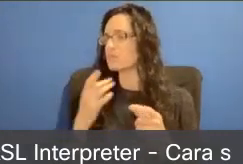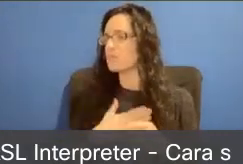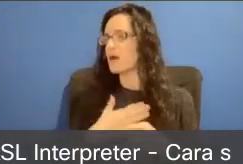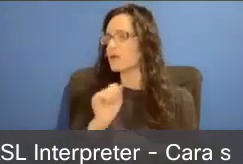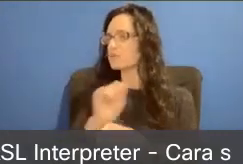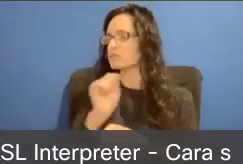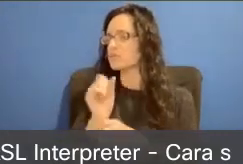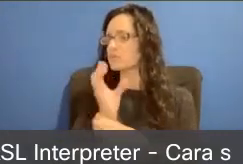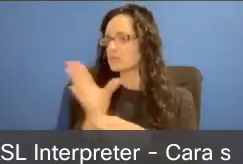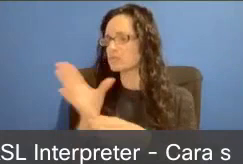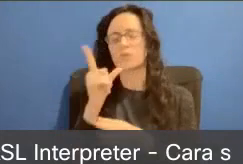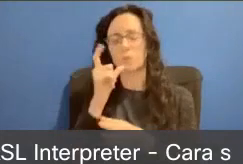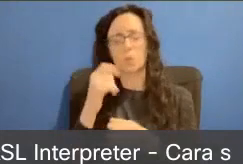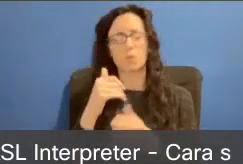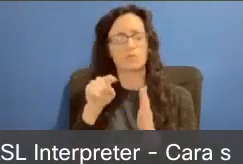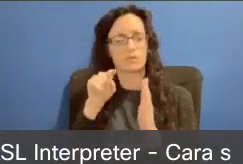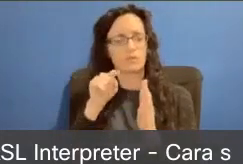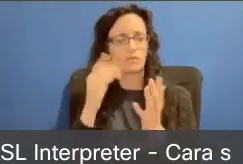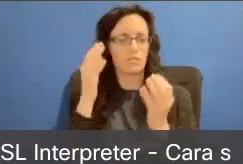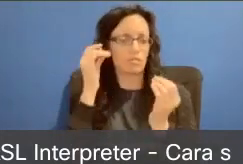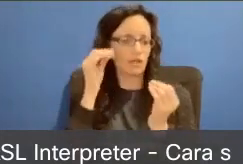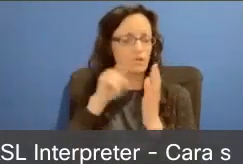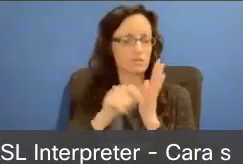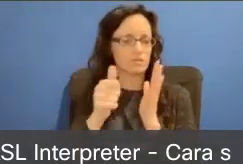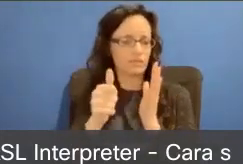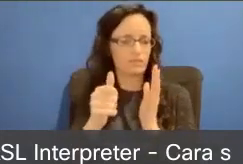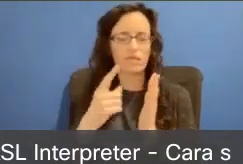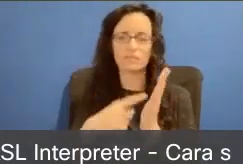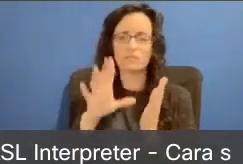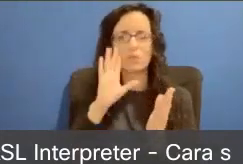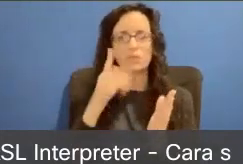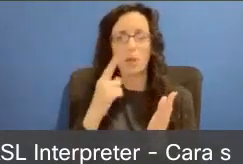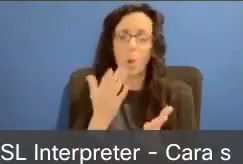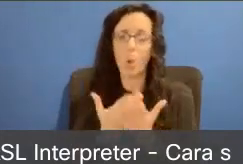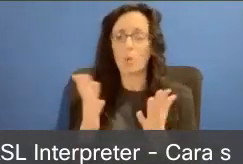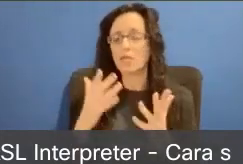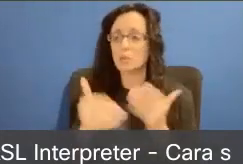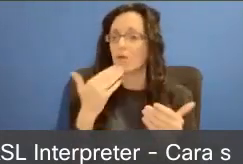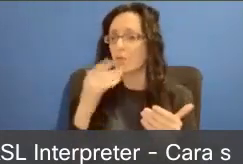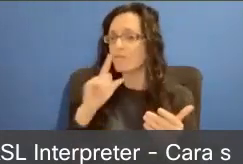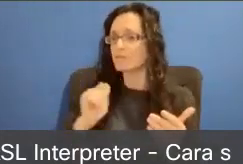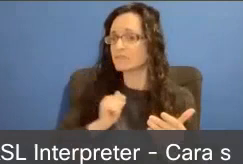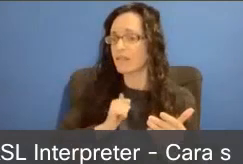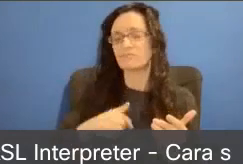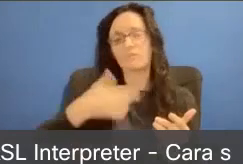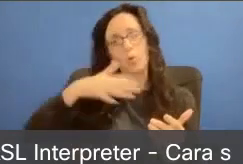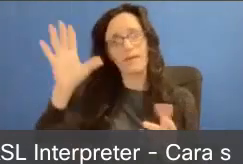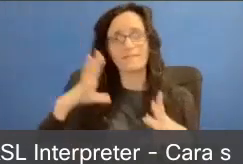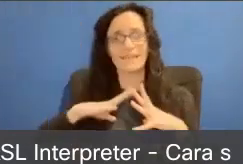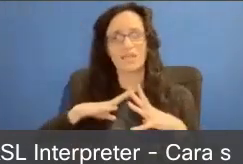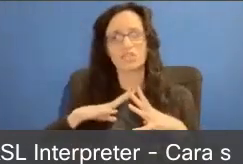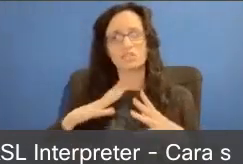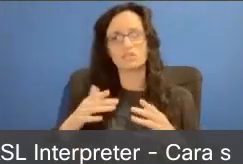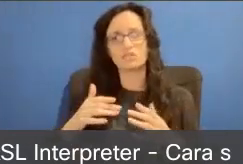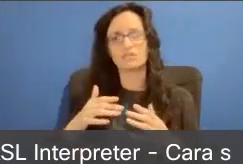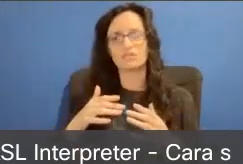one of them will occasionally say to me things like, "Oh, things are going well for me now. I'm thinking of taking a vacation, so I won't be around for the next couple of weeks." And